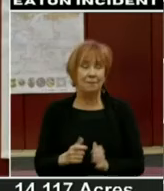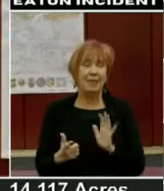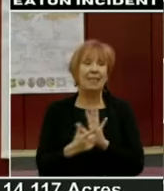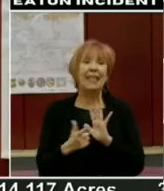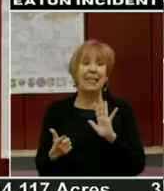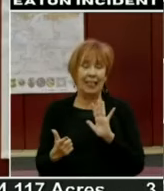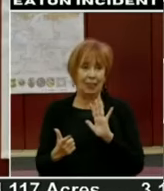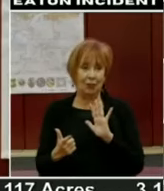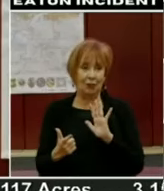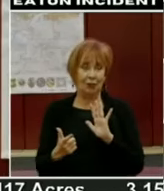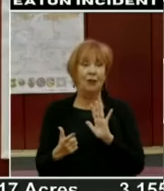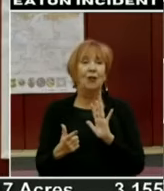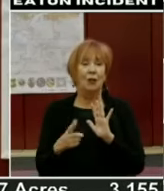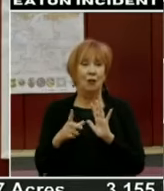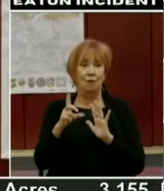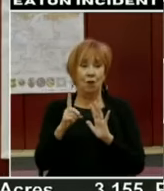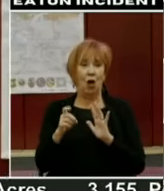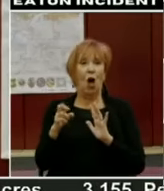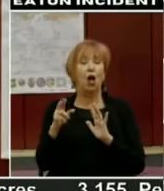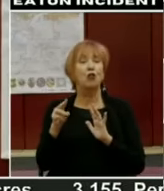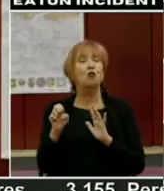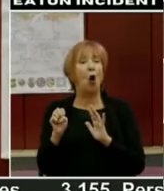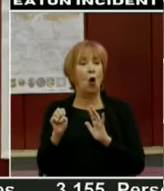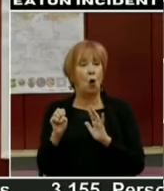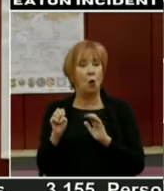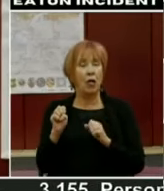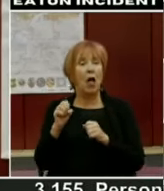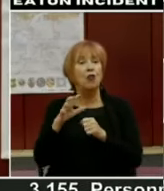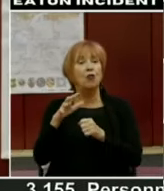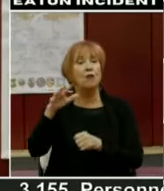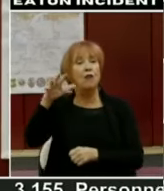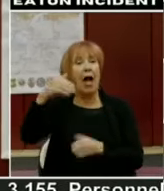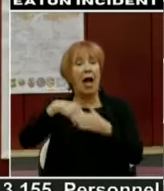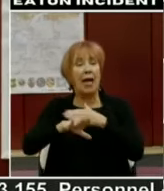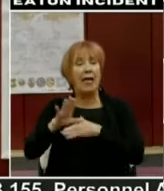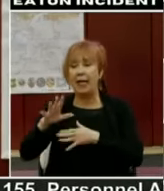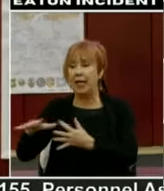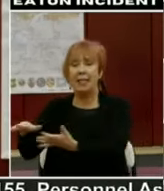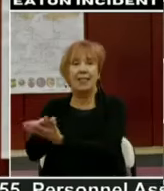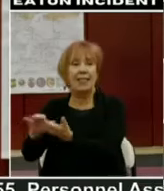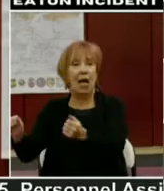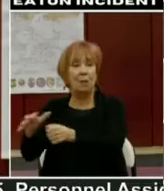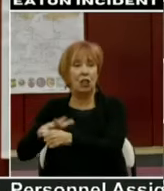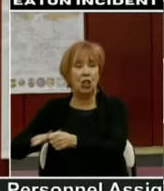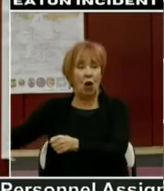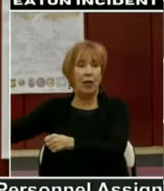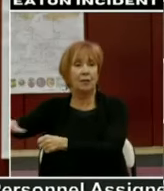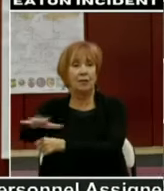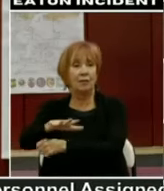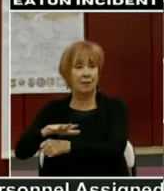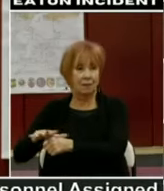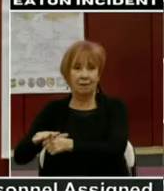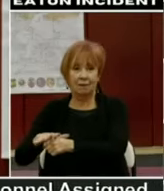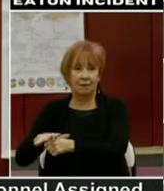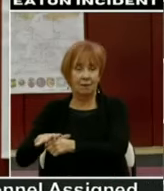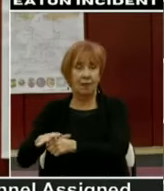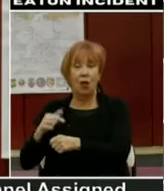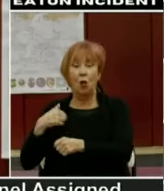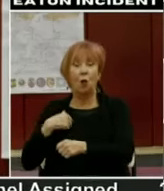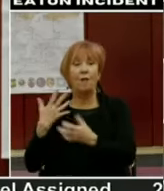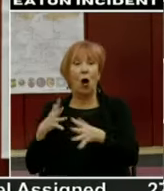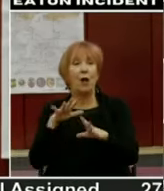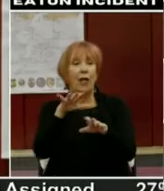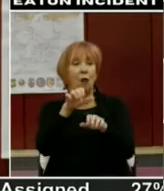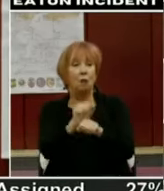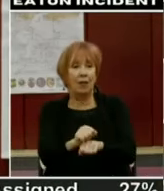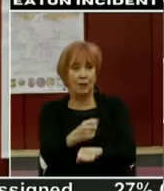against the law to fly a drone in a damaged area like this. We've already made 2